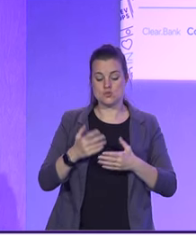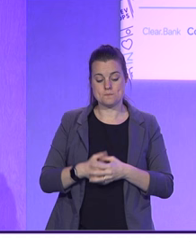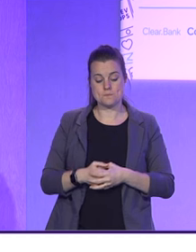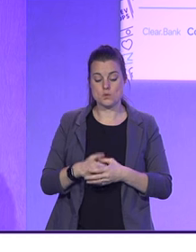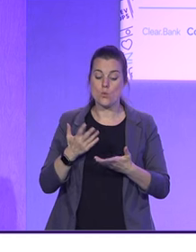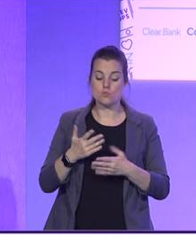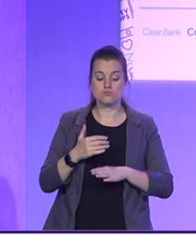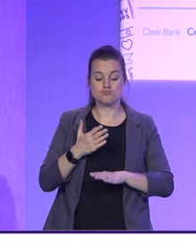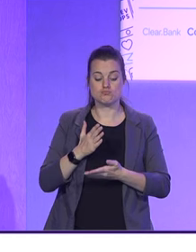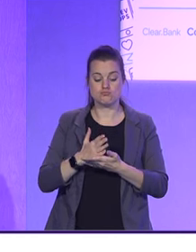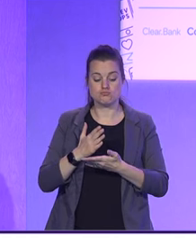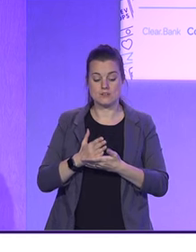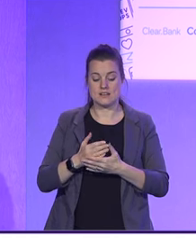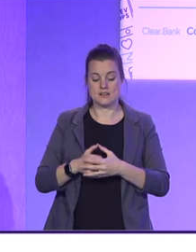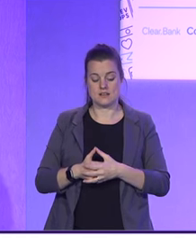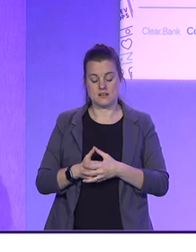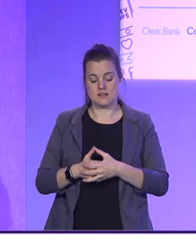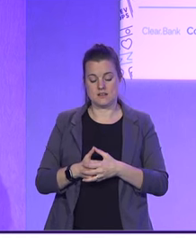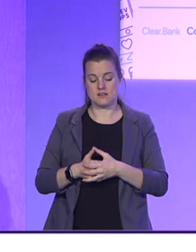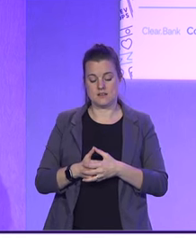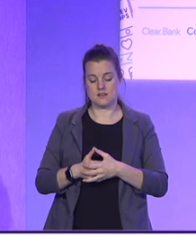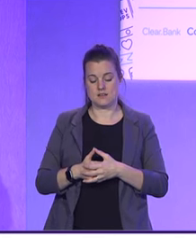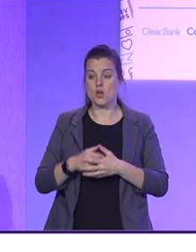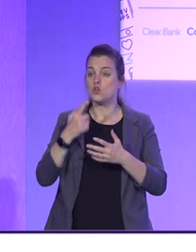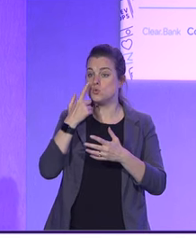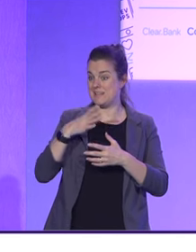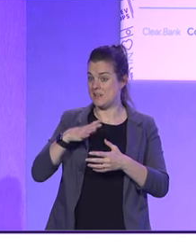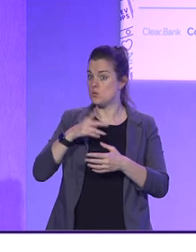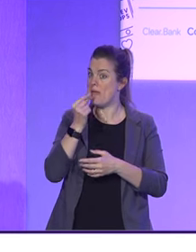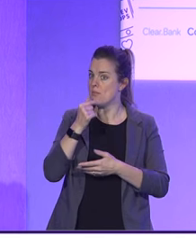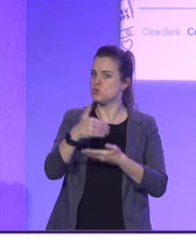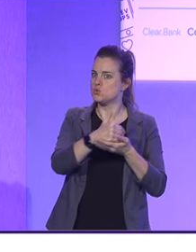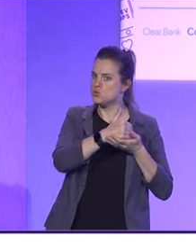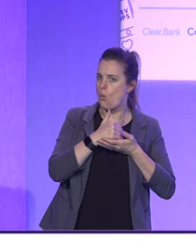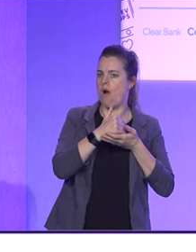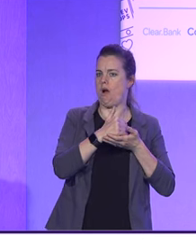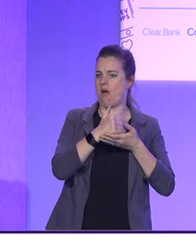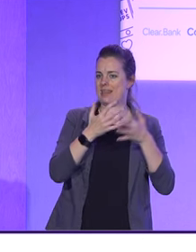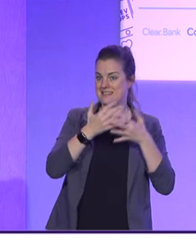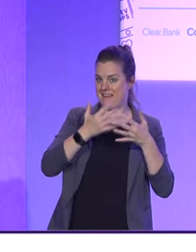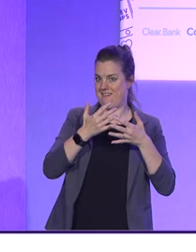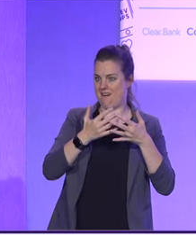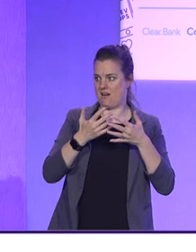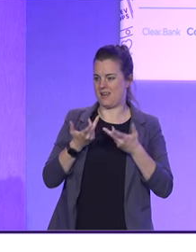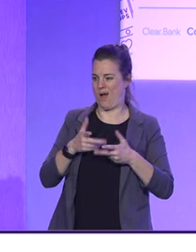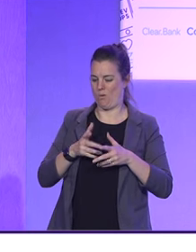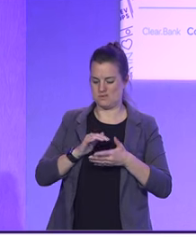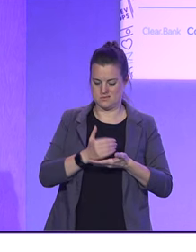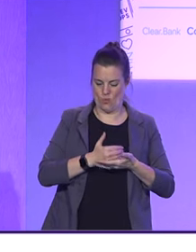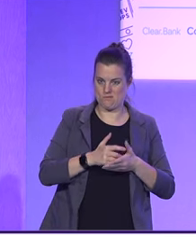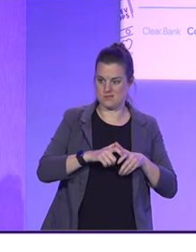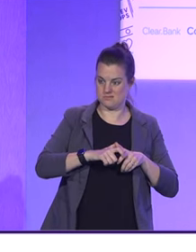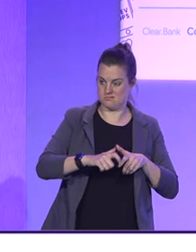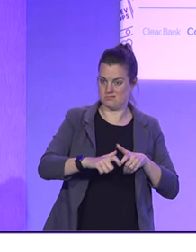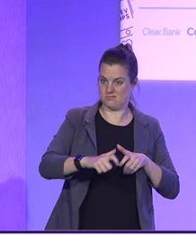we can store unlimited data, okay? Before this, maybe we can store, I don't know, 1 year. Right now,